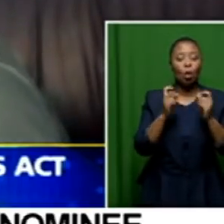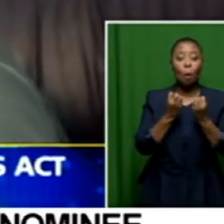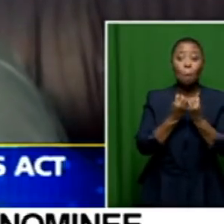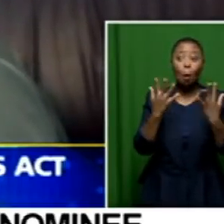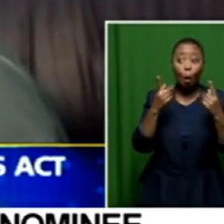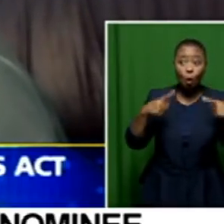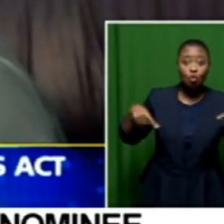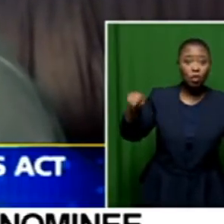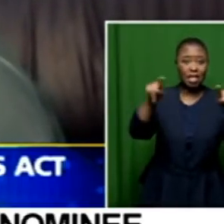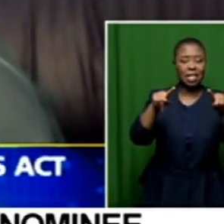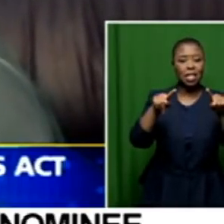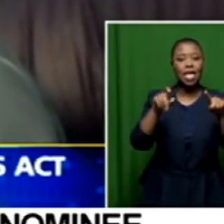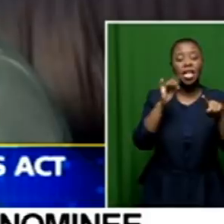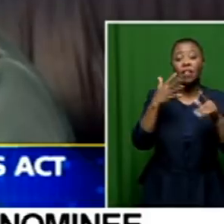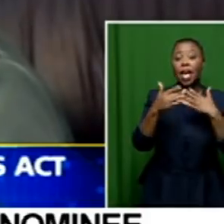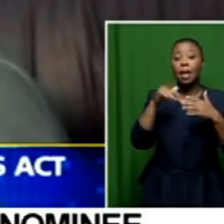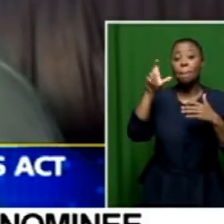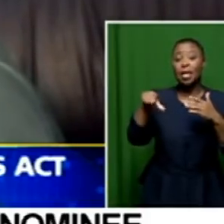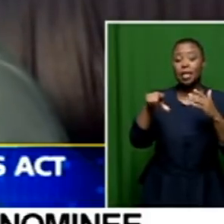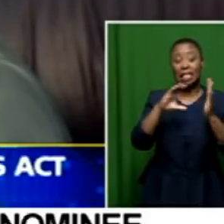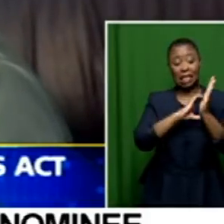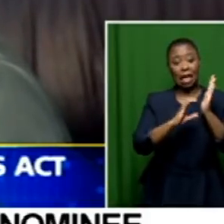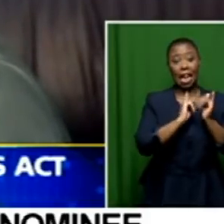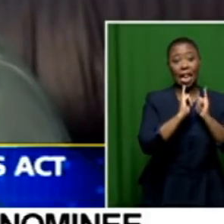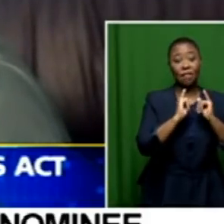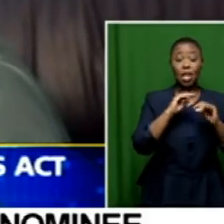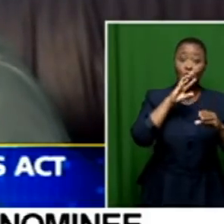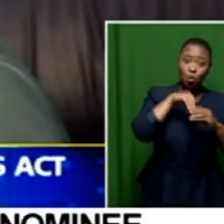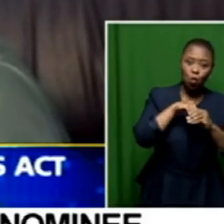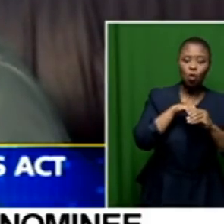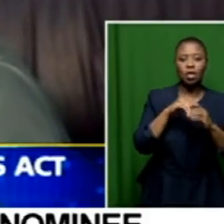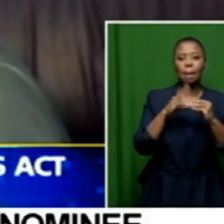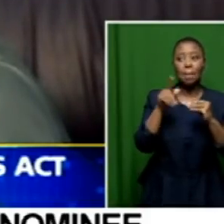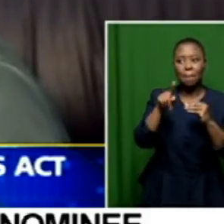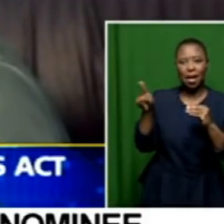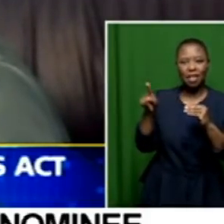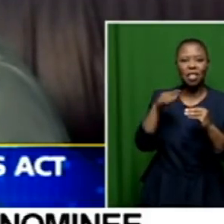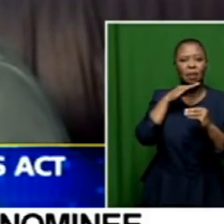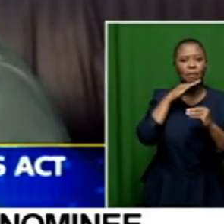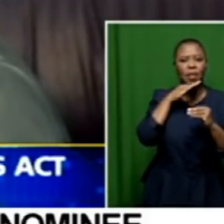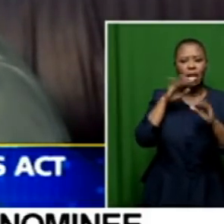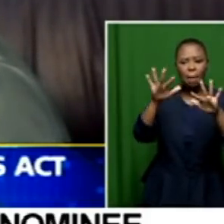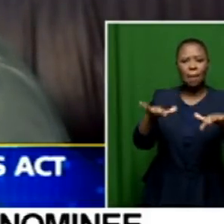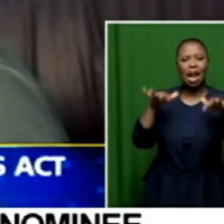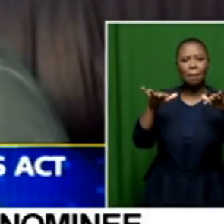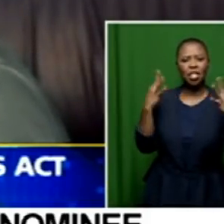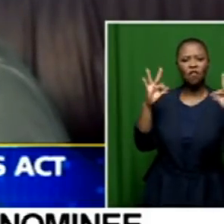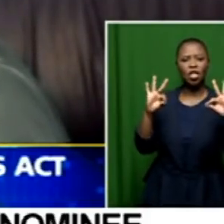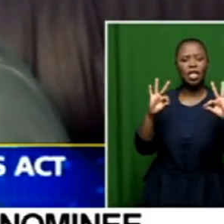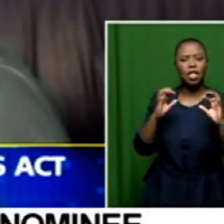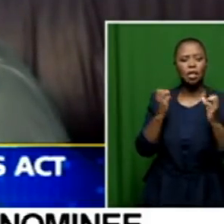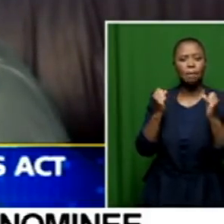if person in Section 11 includes members, it does limit the privilege of parliamentary free